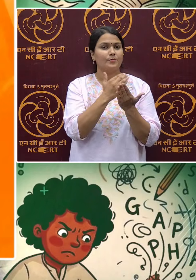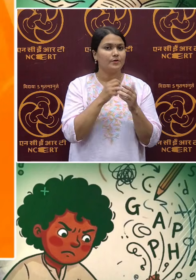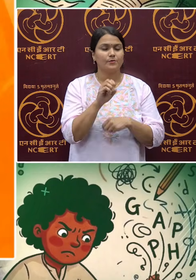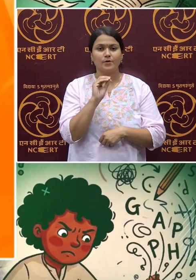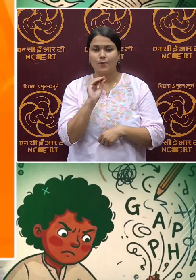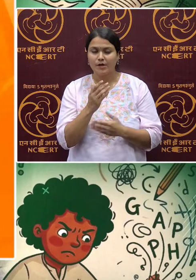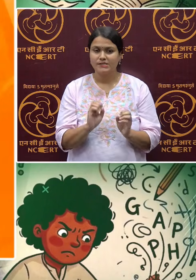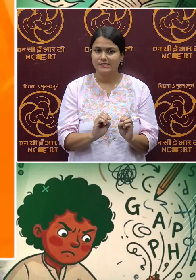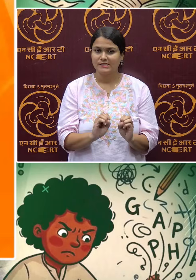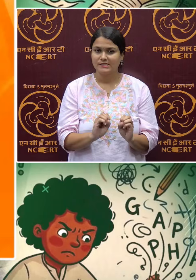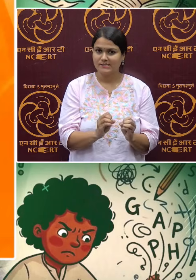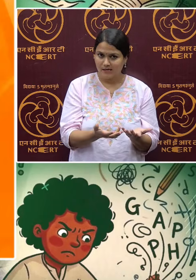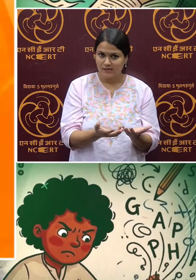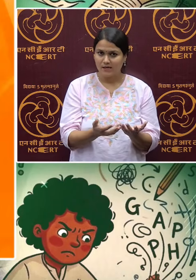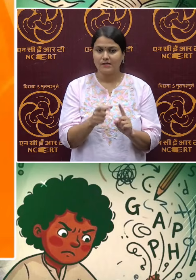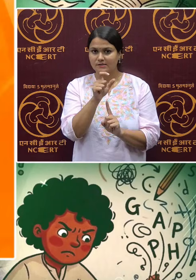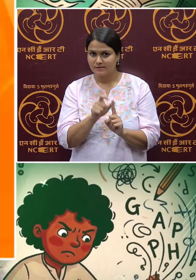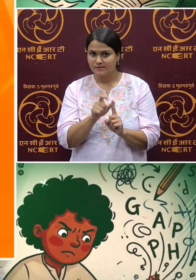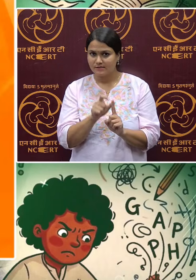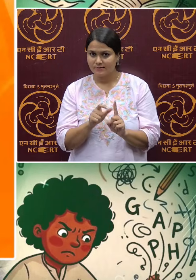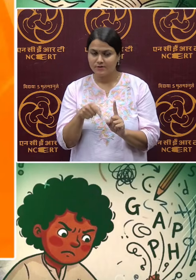in the beginning, and as a personal